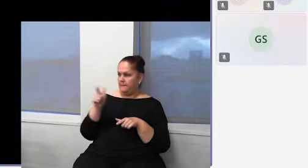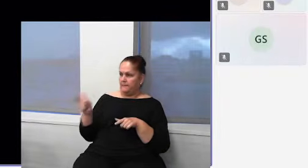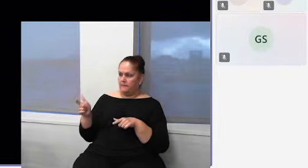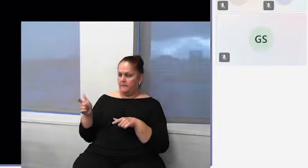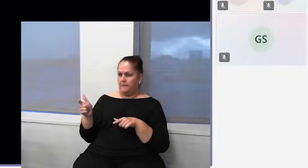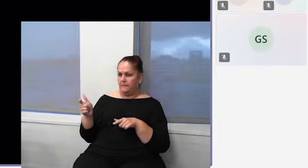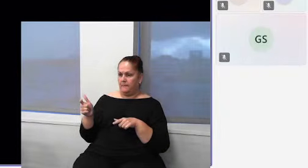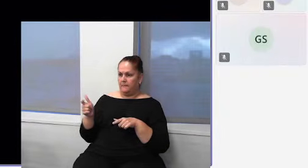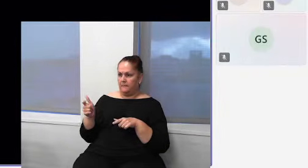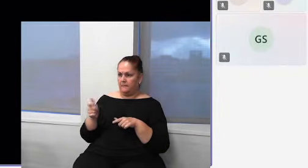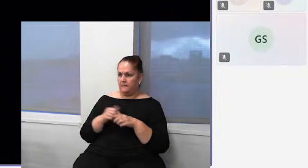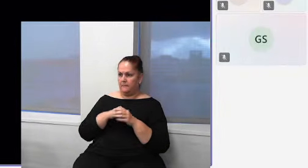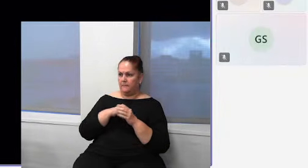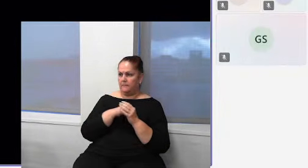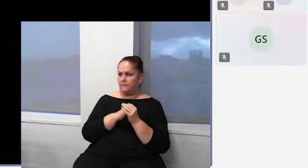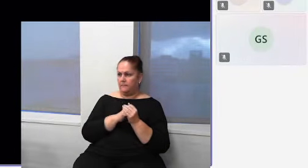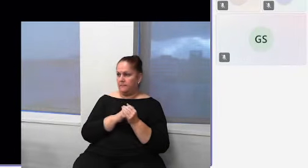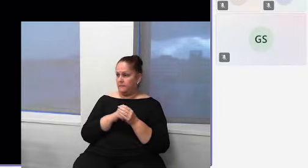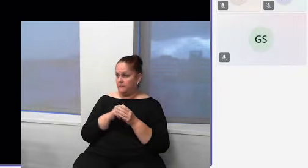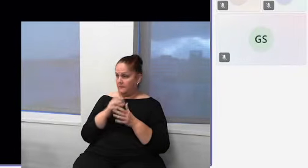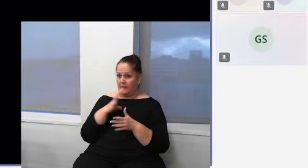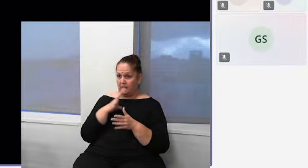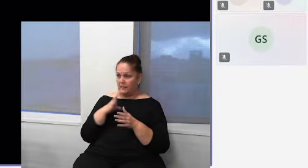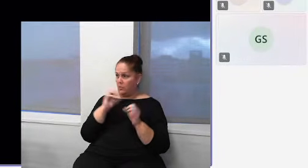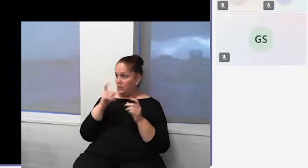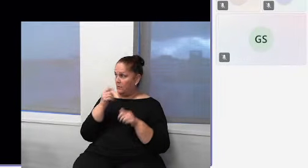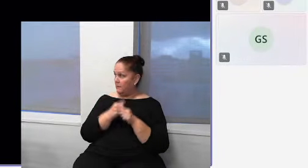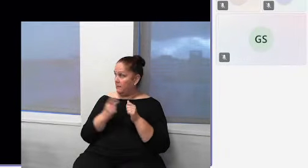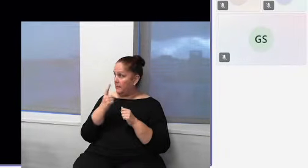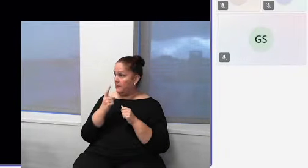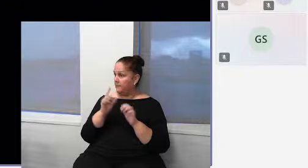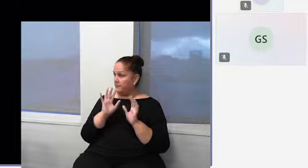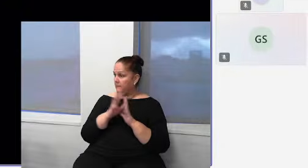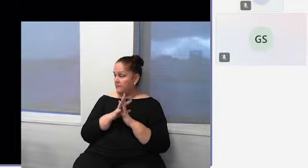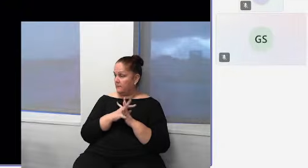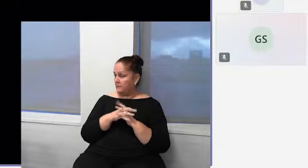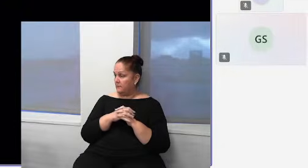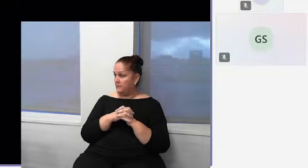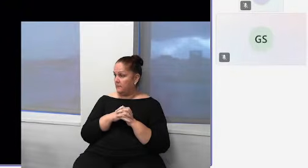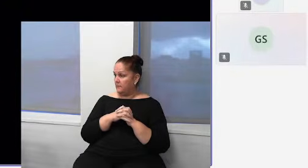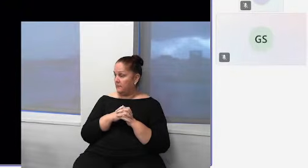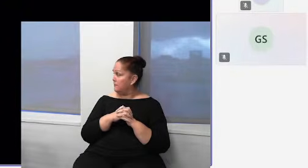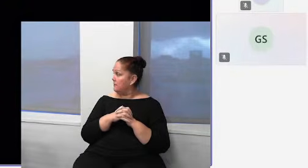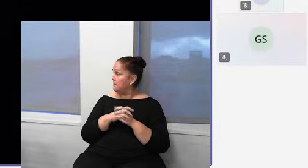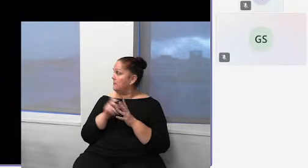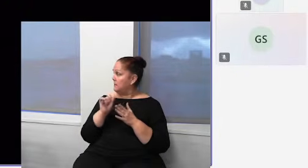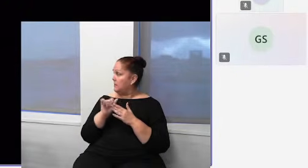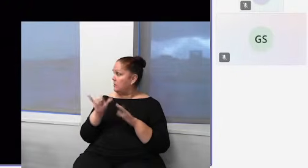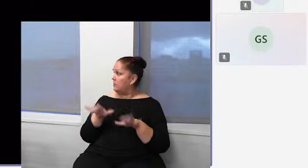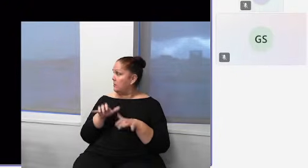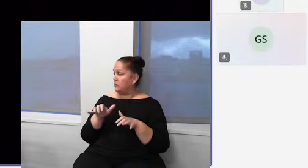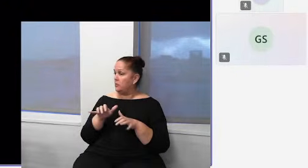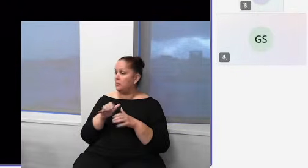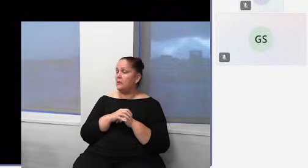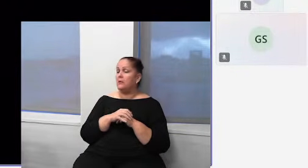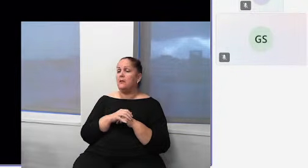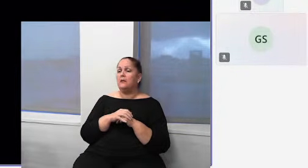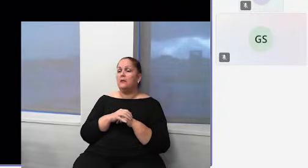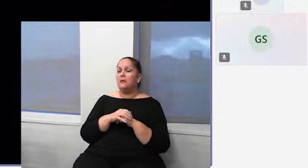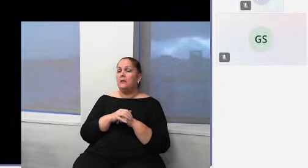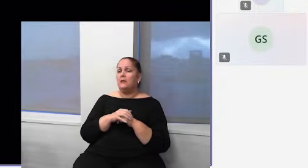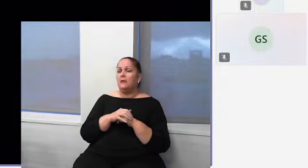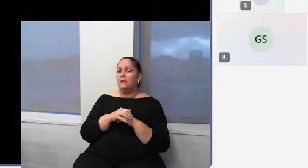integration? Do it right away, since they're both somewhat out of context. Is that okay with everybody, Ms. Mercado? All right. Yes. That's what we will